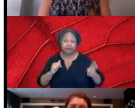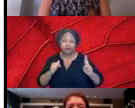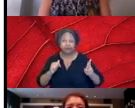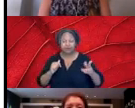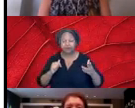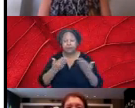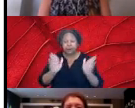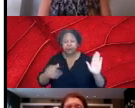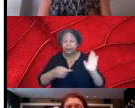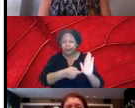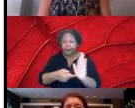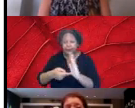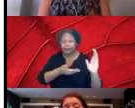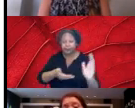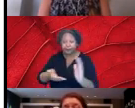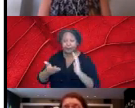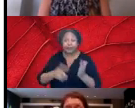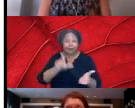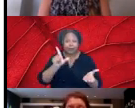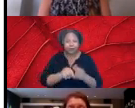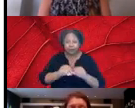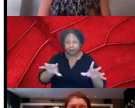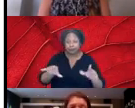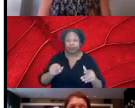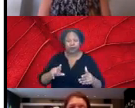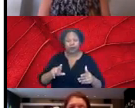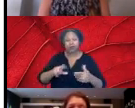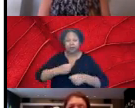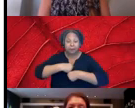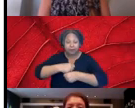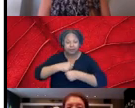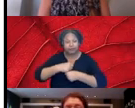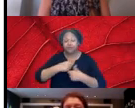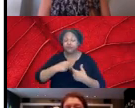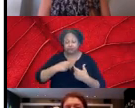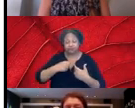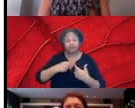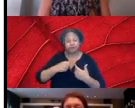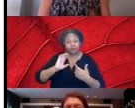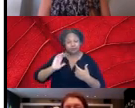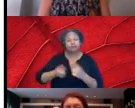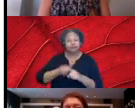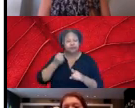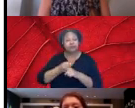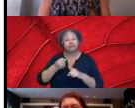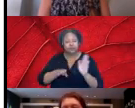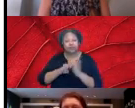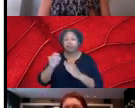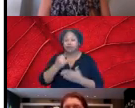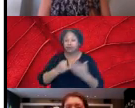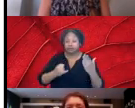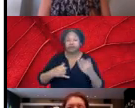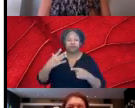publication, or production that is seen as a contribution to and the development of arts and culture in Toronto by your